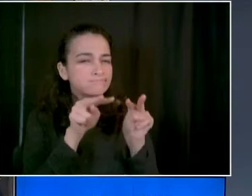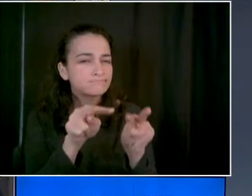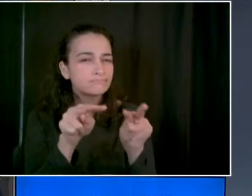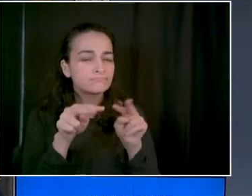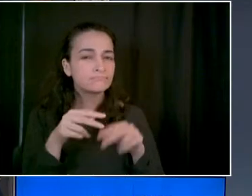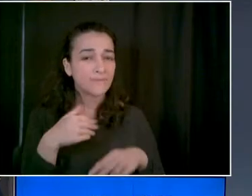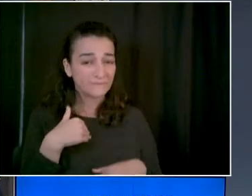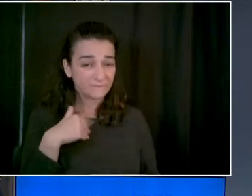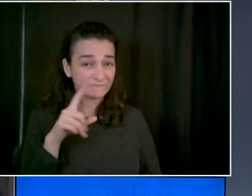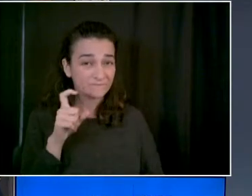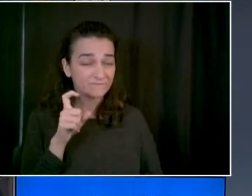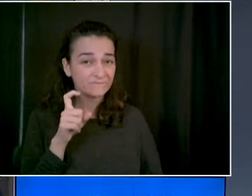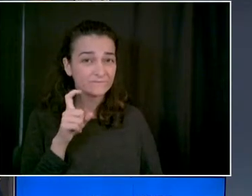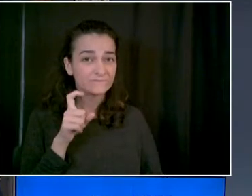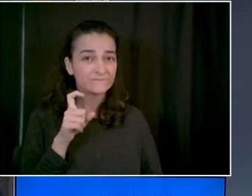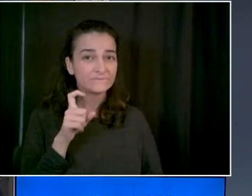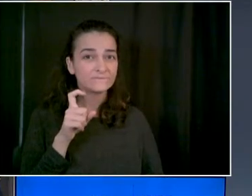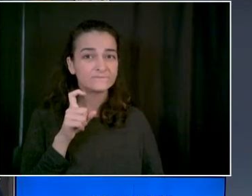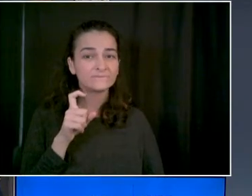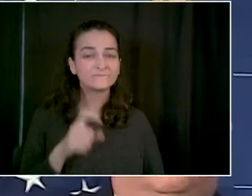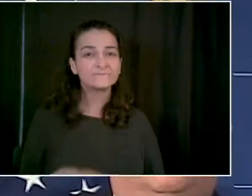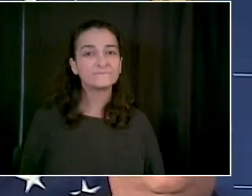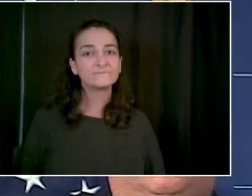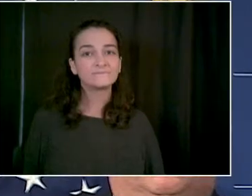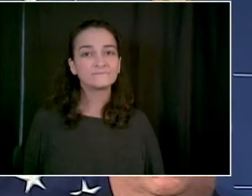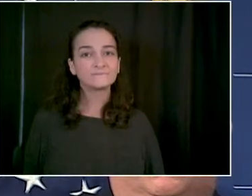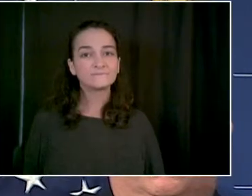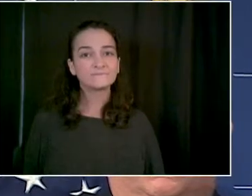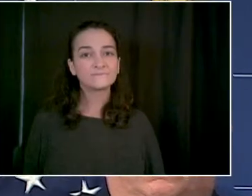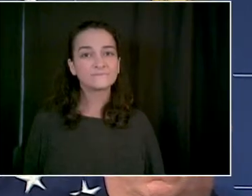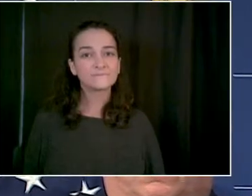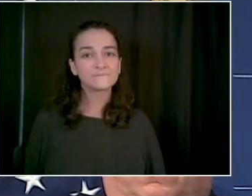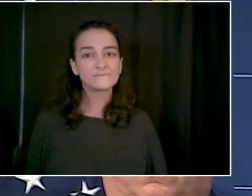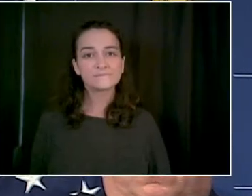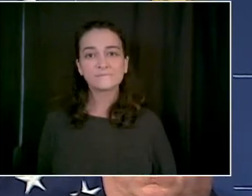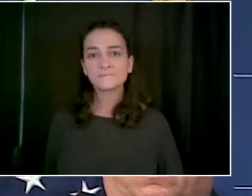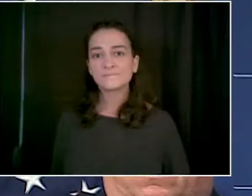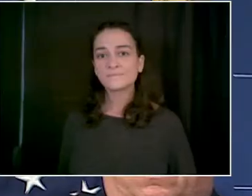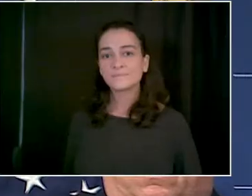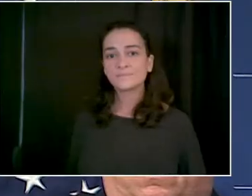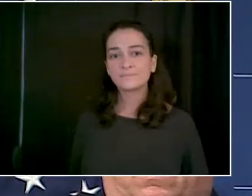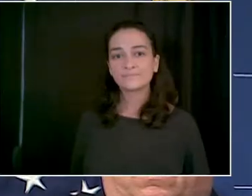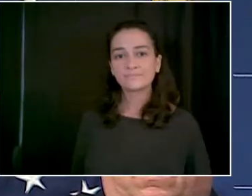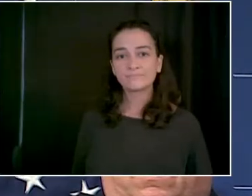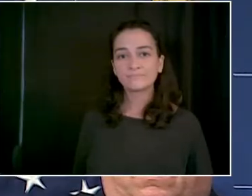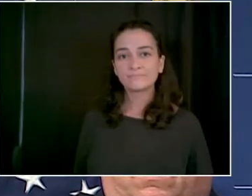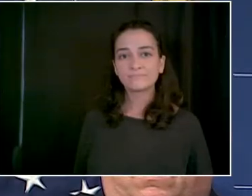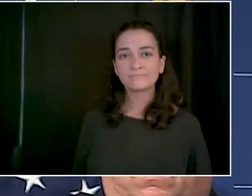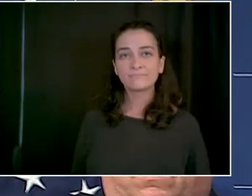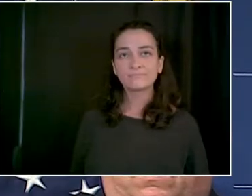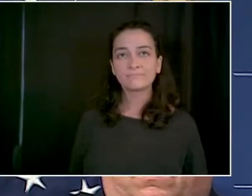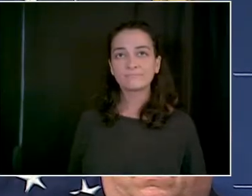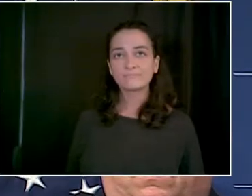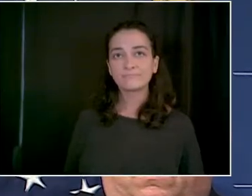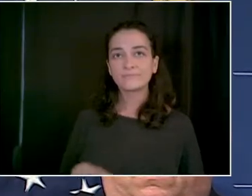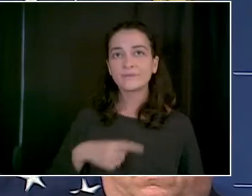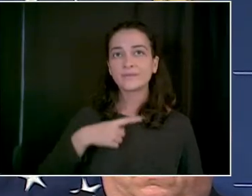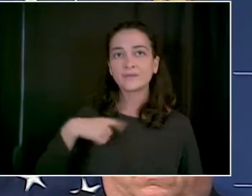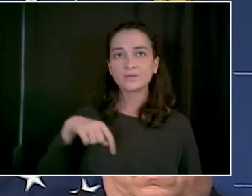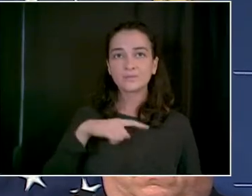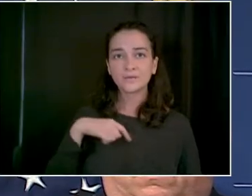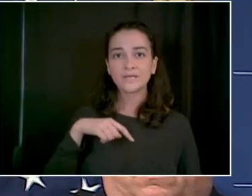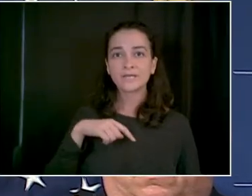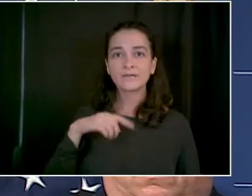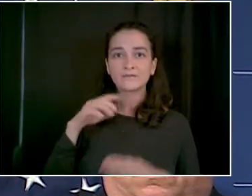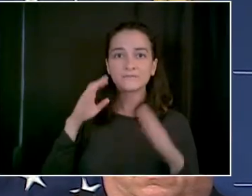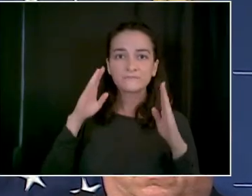Is this, you know? We do not ask people's immigration status when we make arrests. That